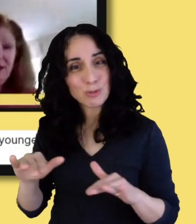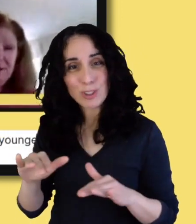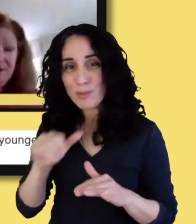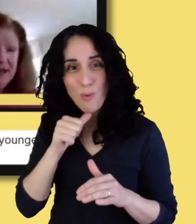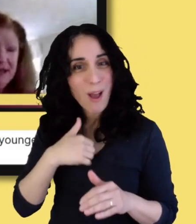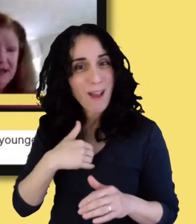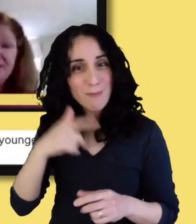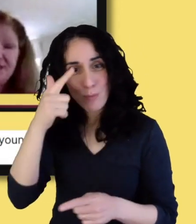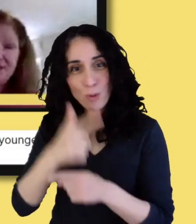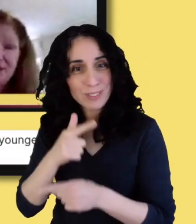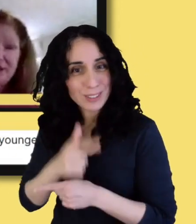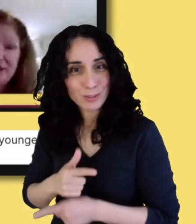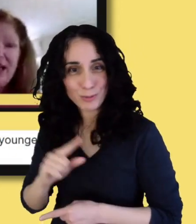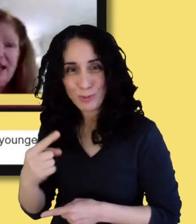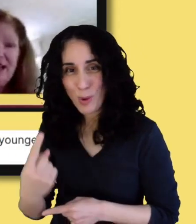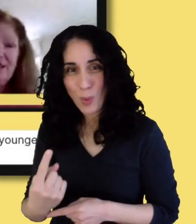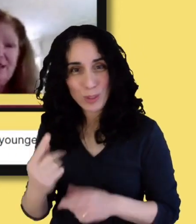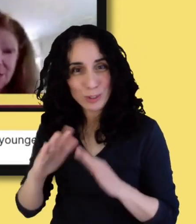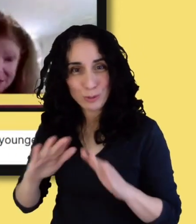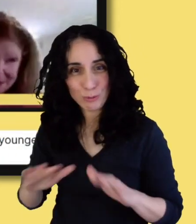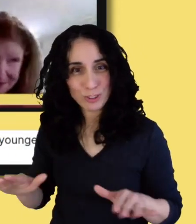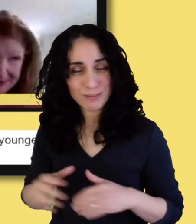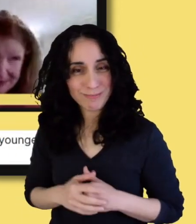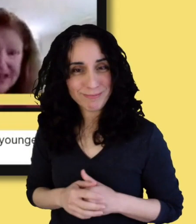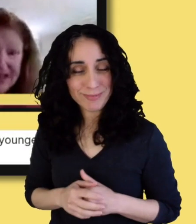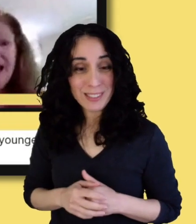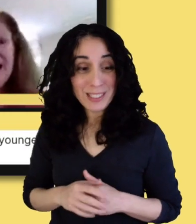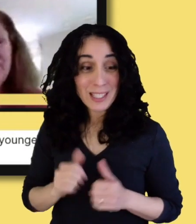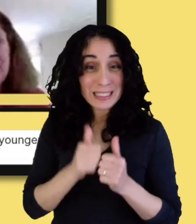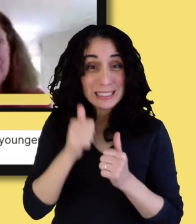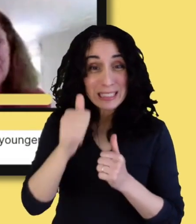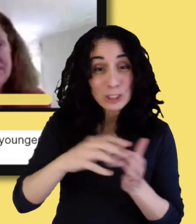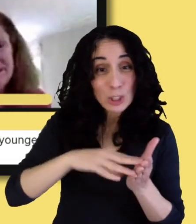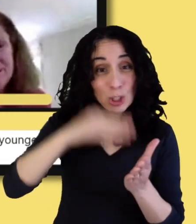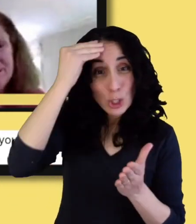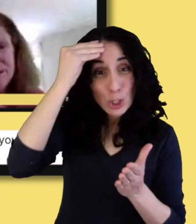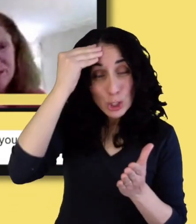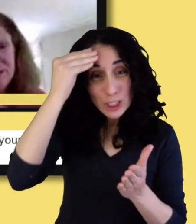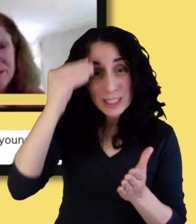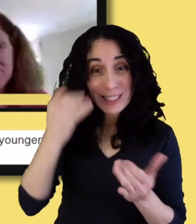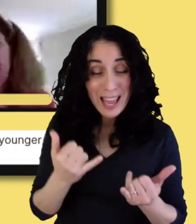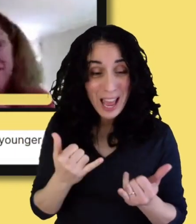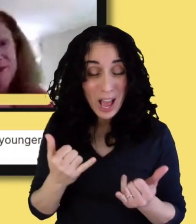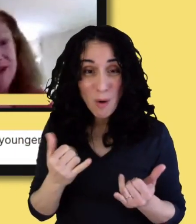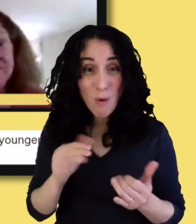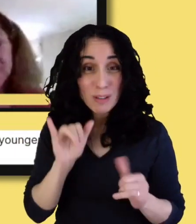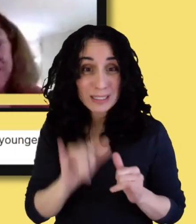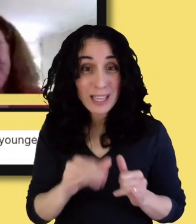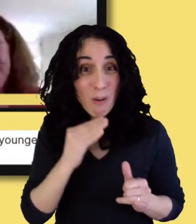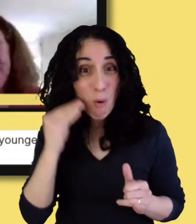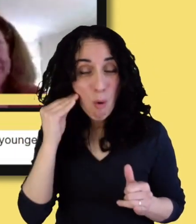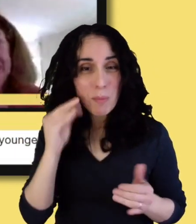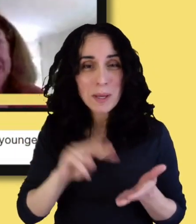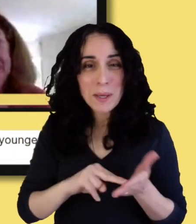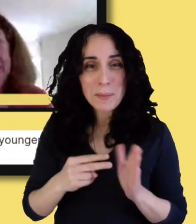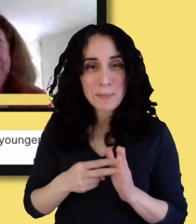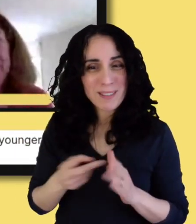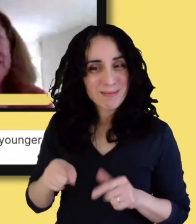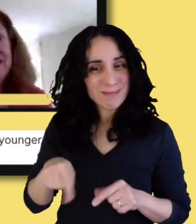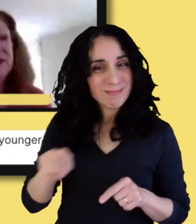that, because of distance learning and social distancing, it really means that some of these children don't have the friends to play with,